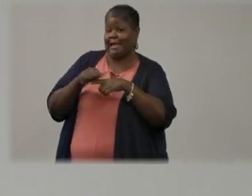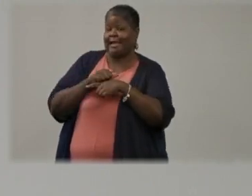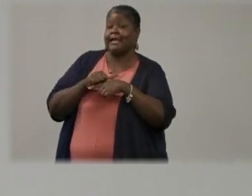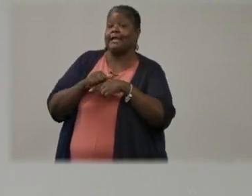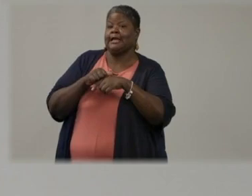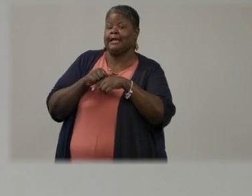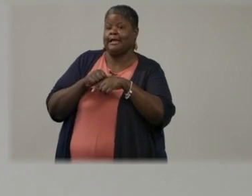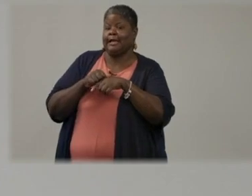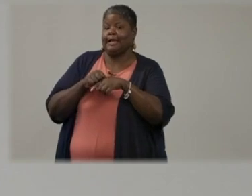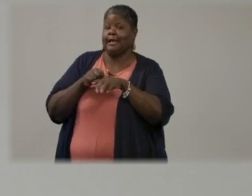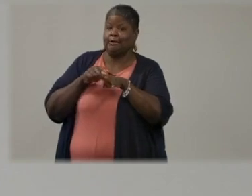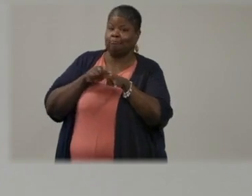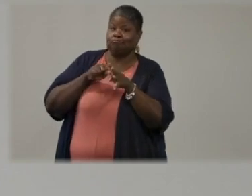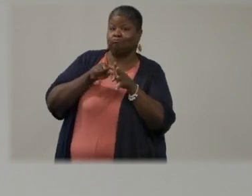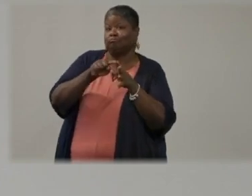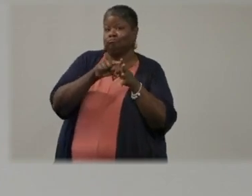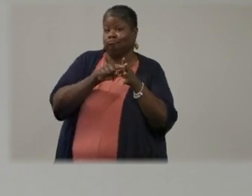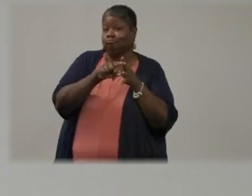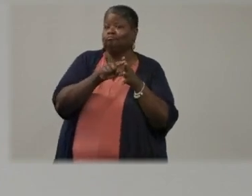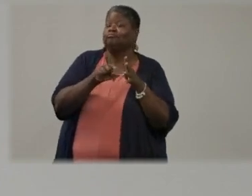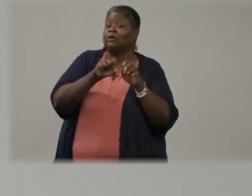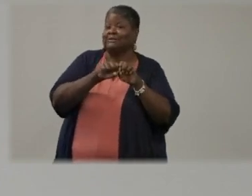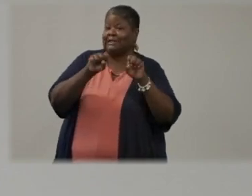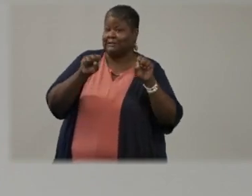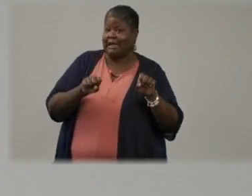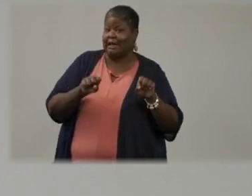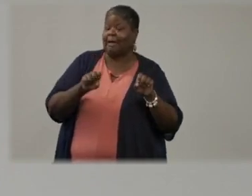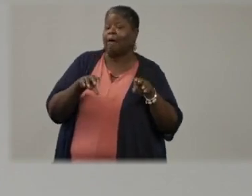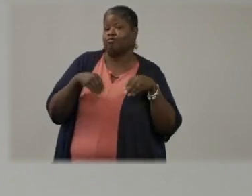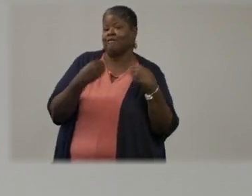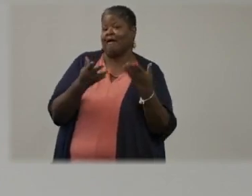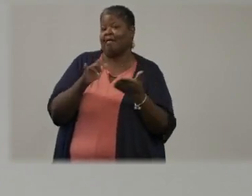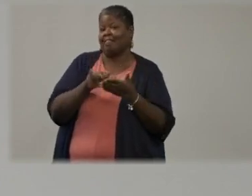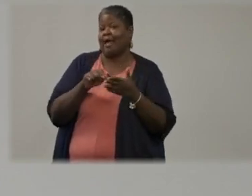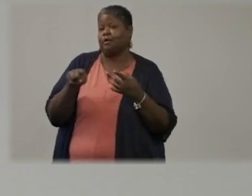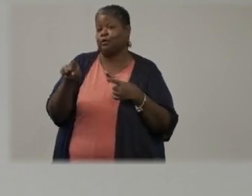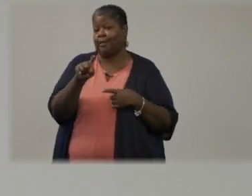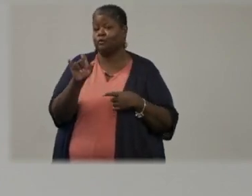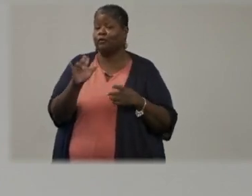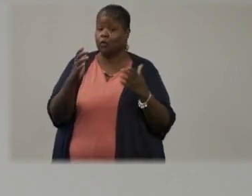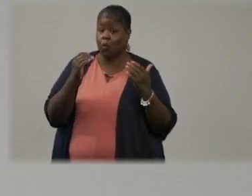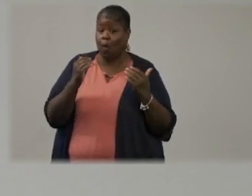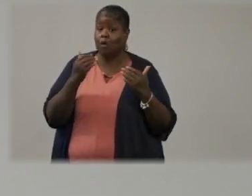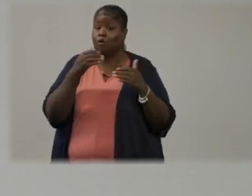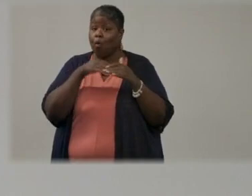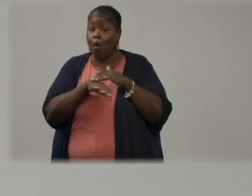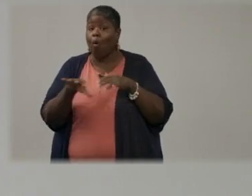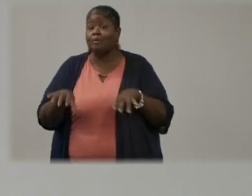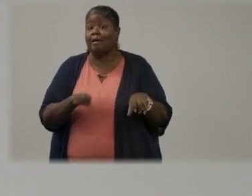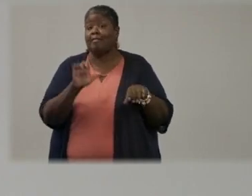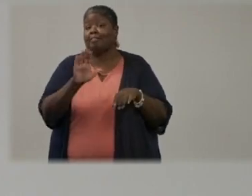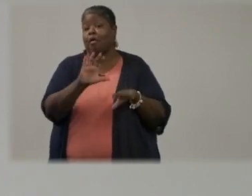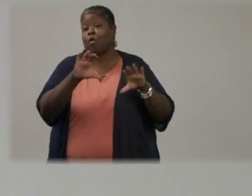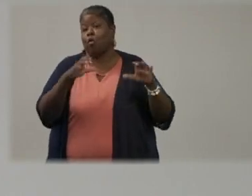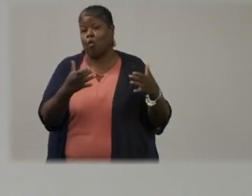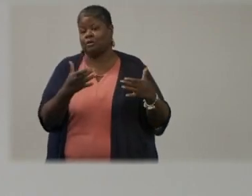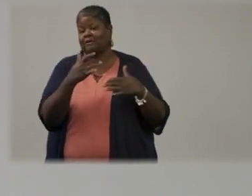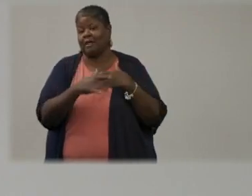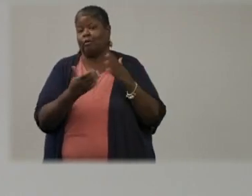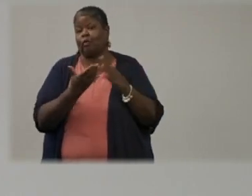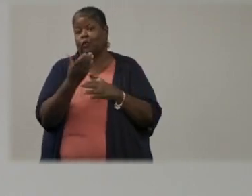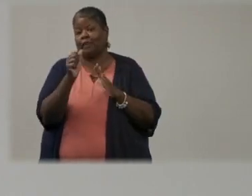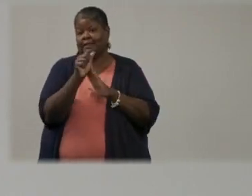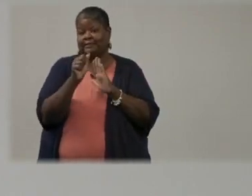you can enroll in courses. So I'll be sure to provide that to them if you guys want to enroll in any of the courses that are available through the